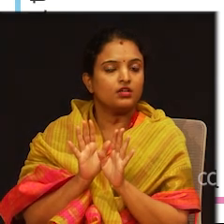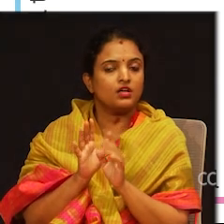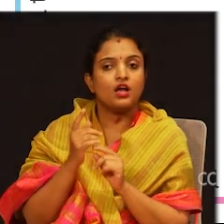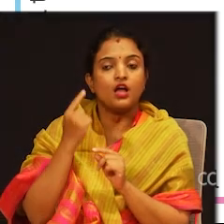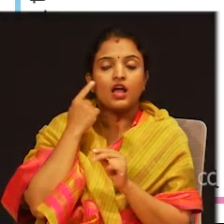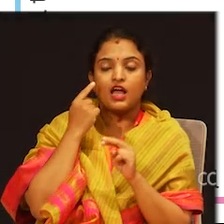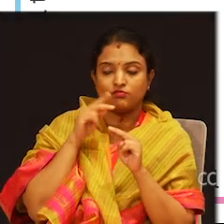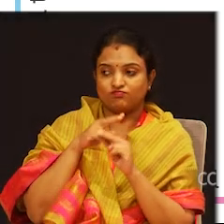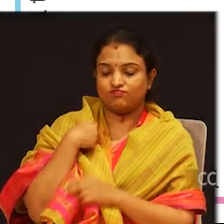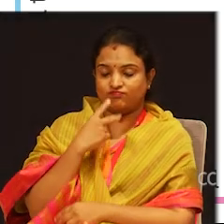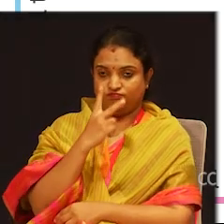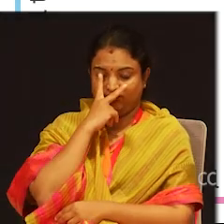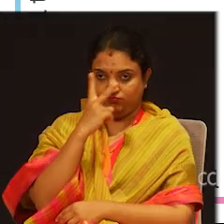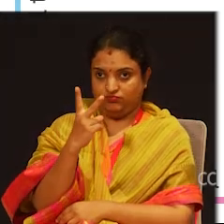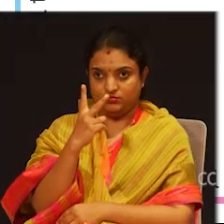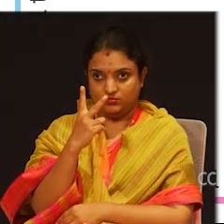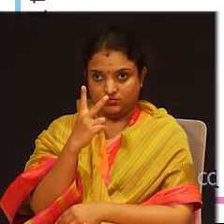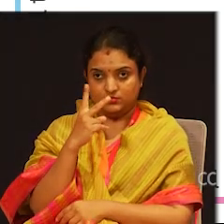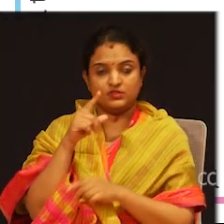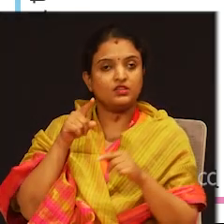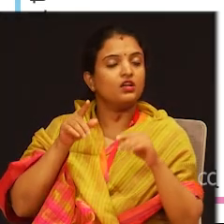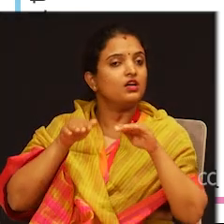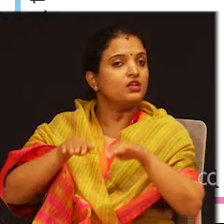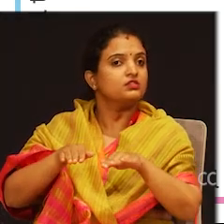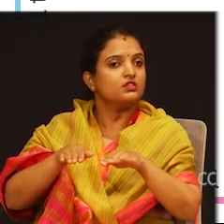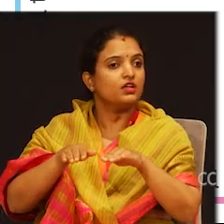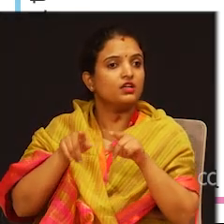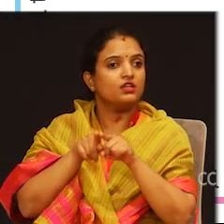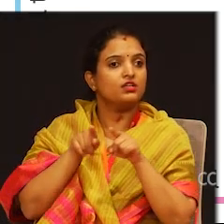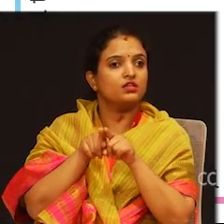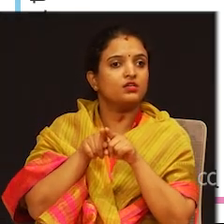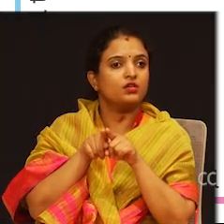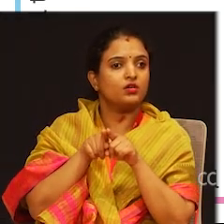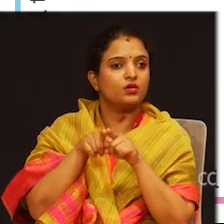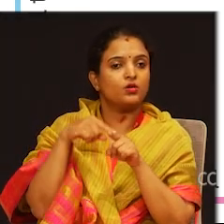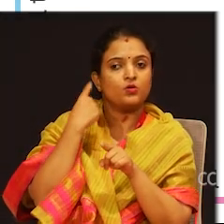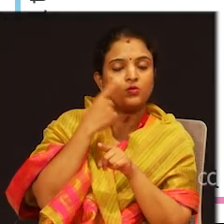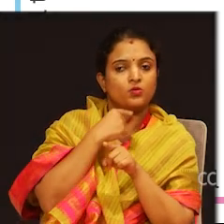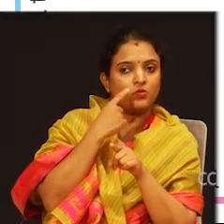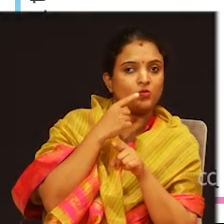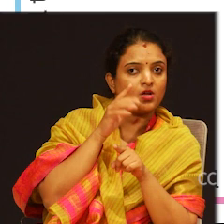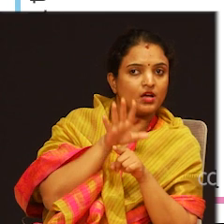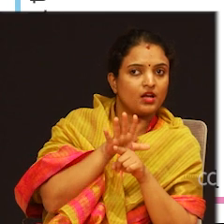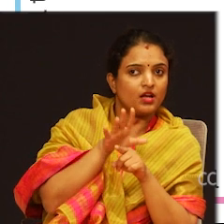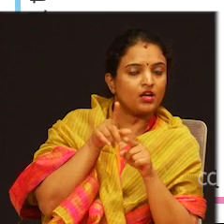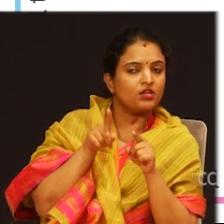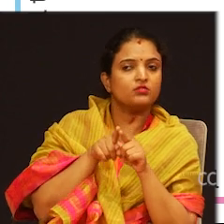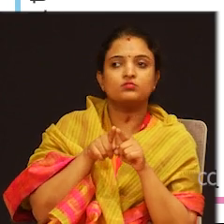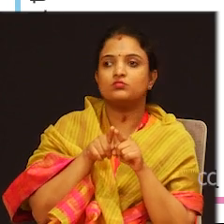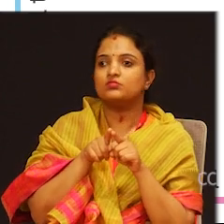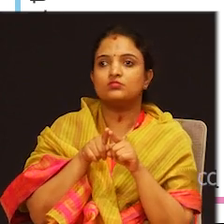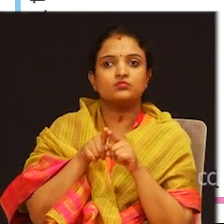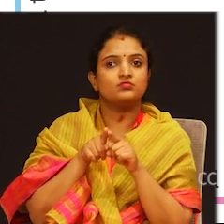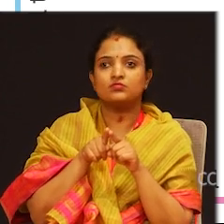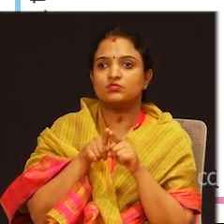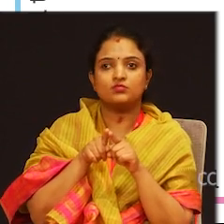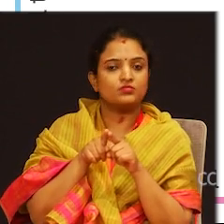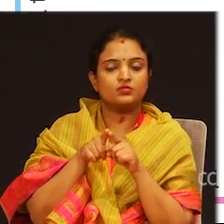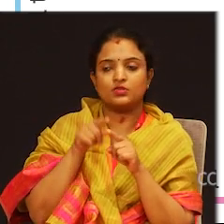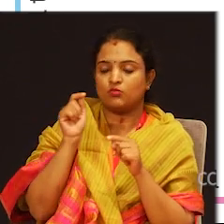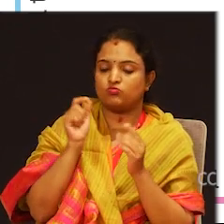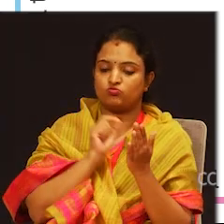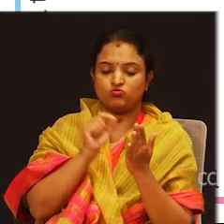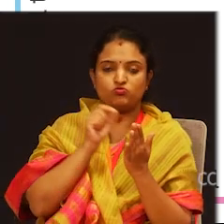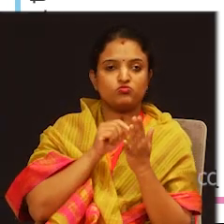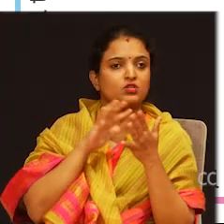Do I see a child who has not done his